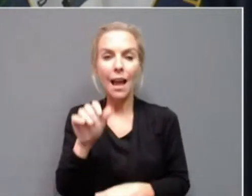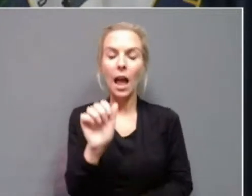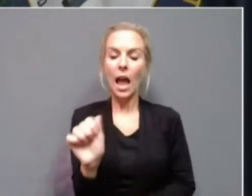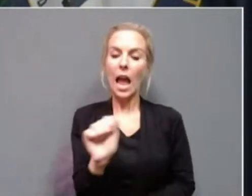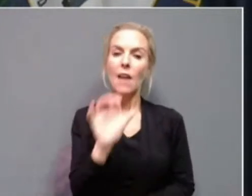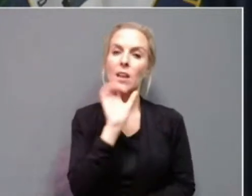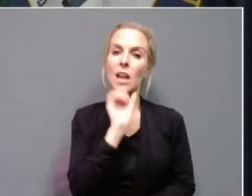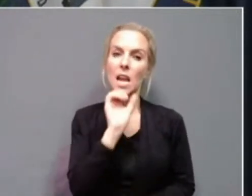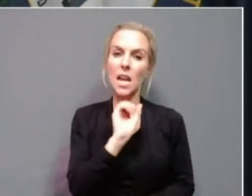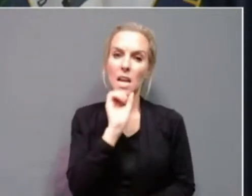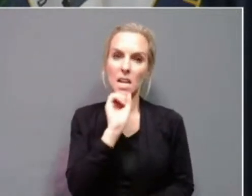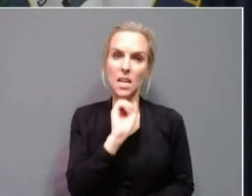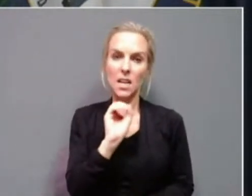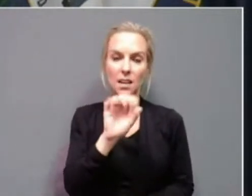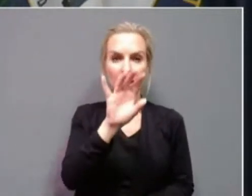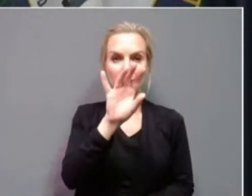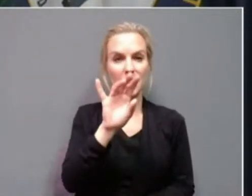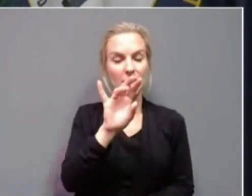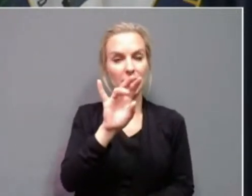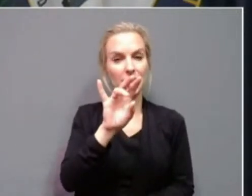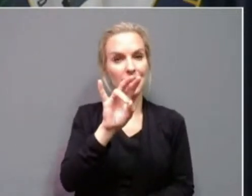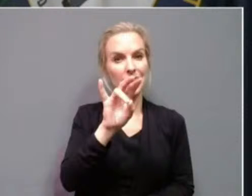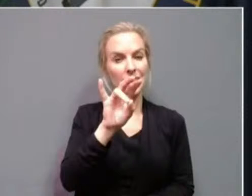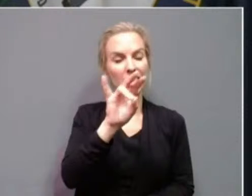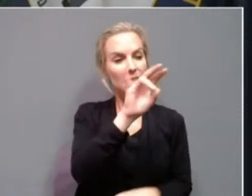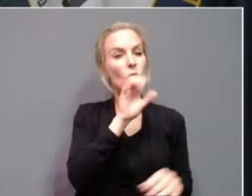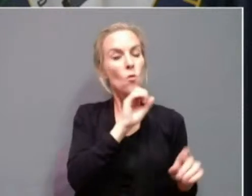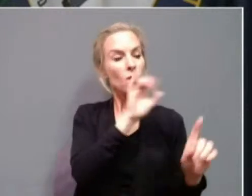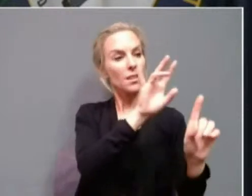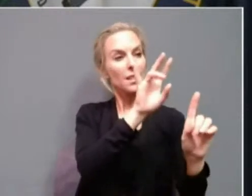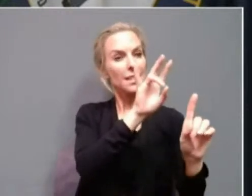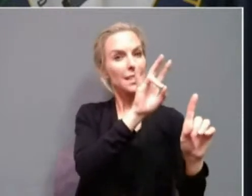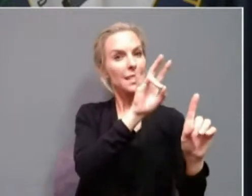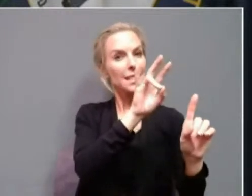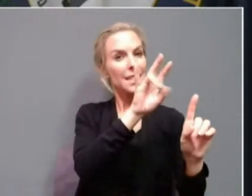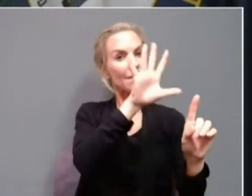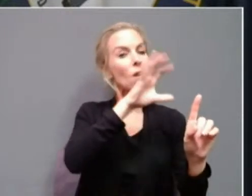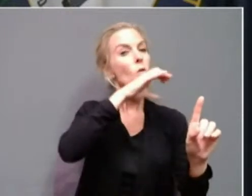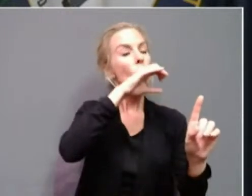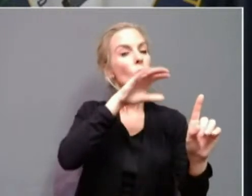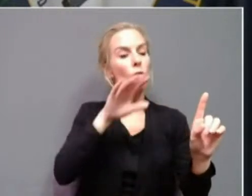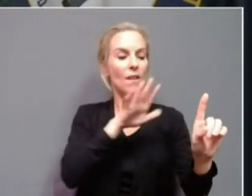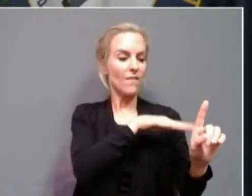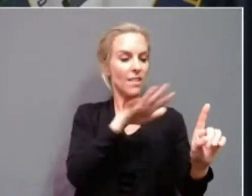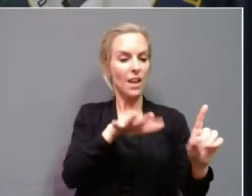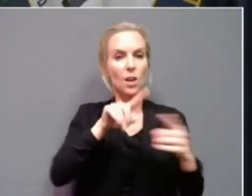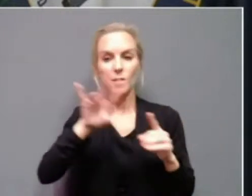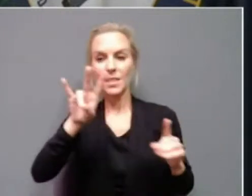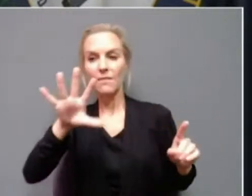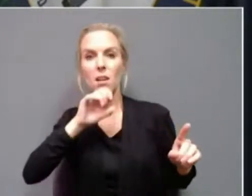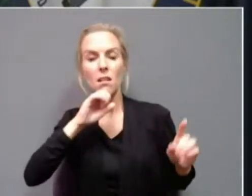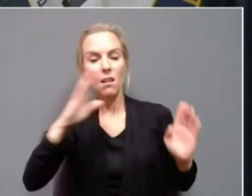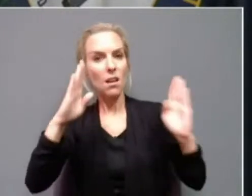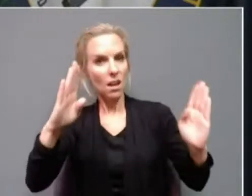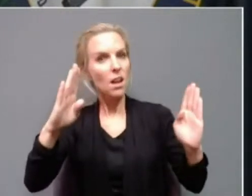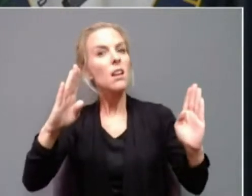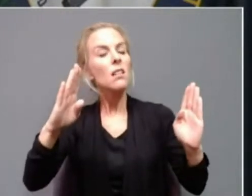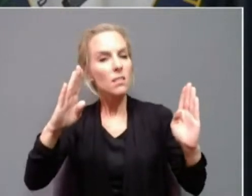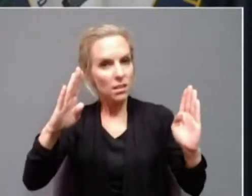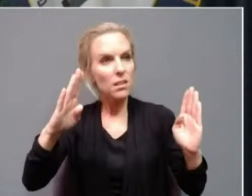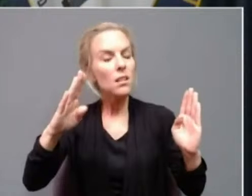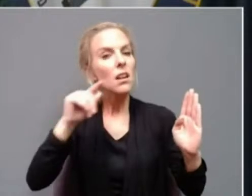75 to 55. That's average. That means there are just as many younger as older. And they said their mortality